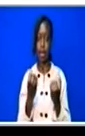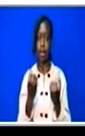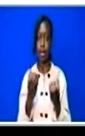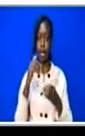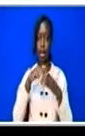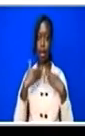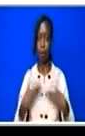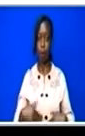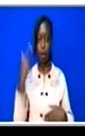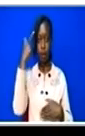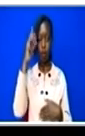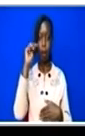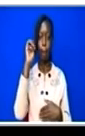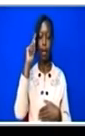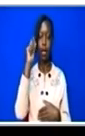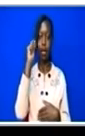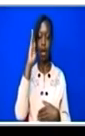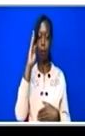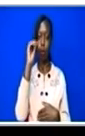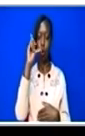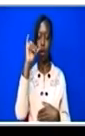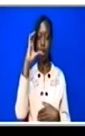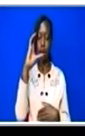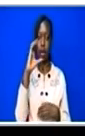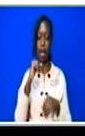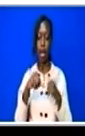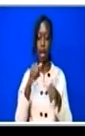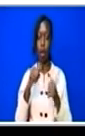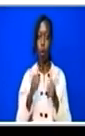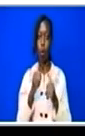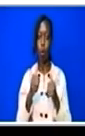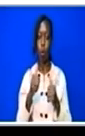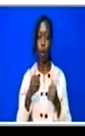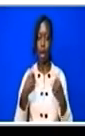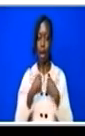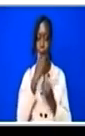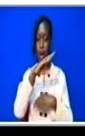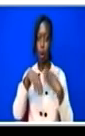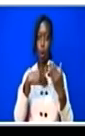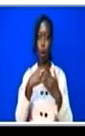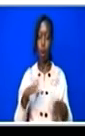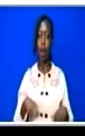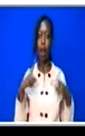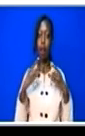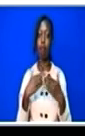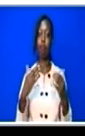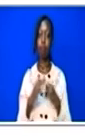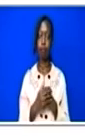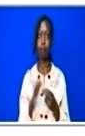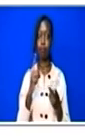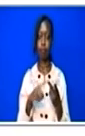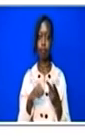for metabolic activities that takes place in all living cells or in all living organisms. Good. Number